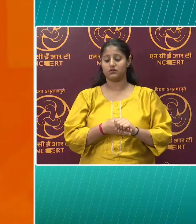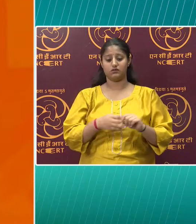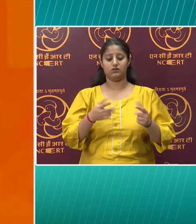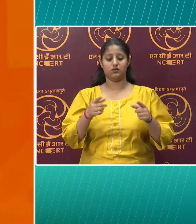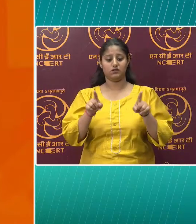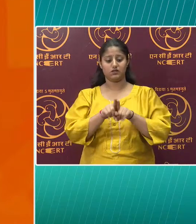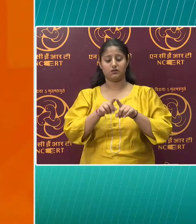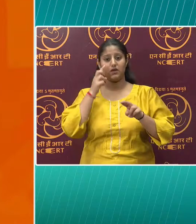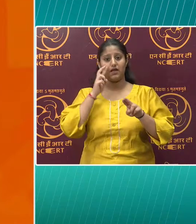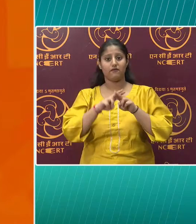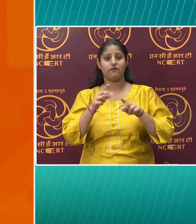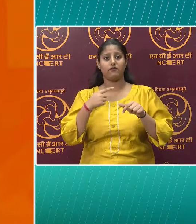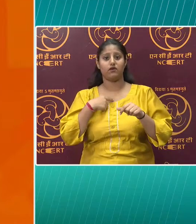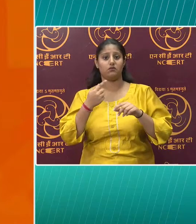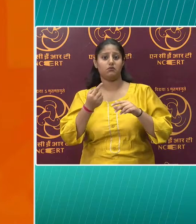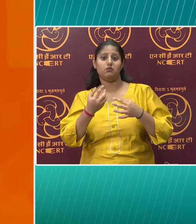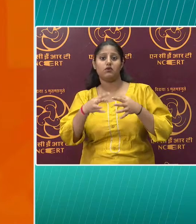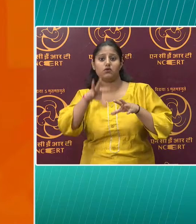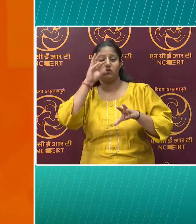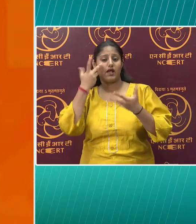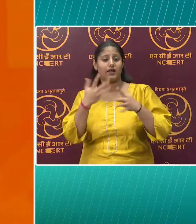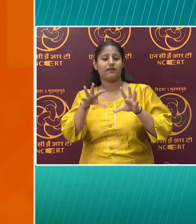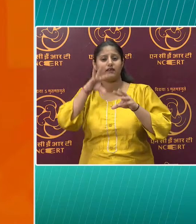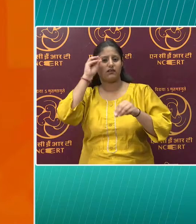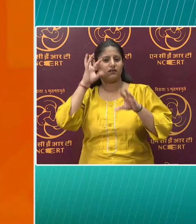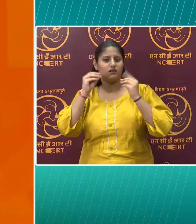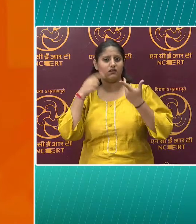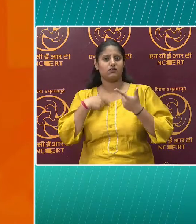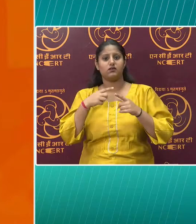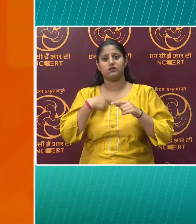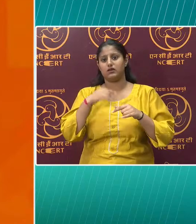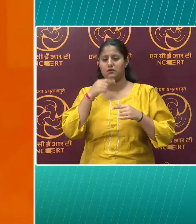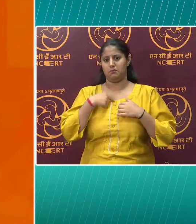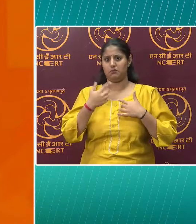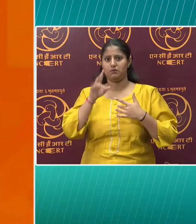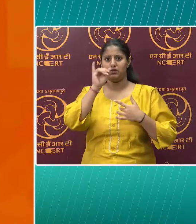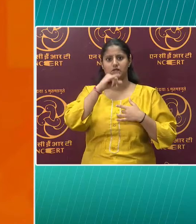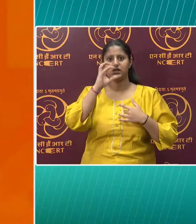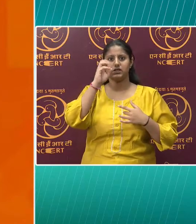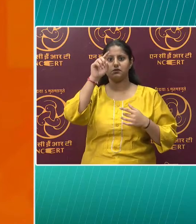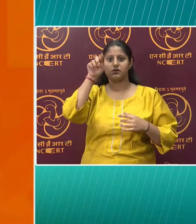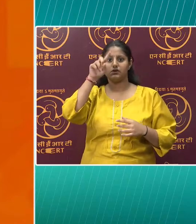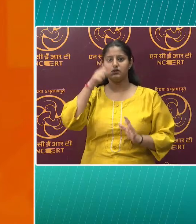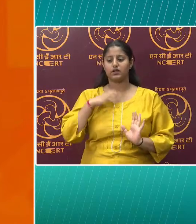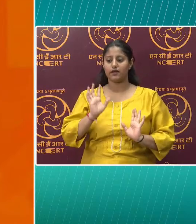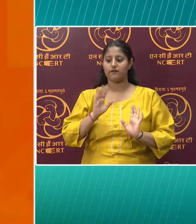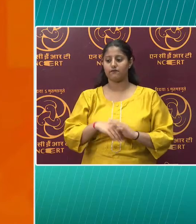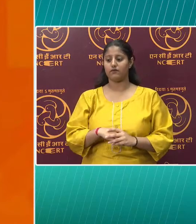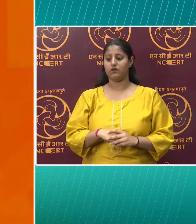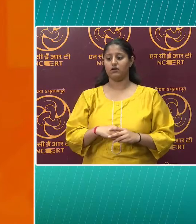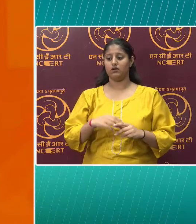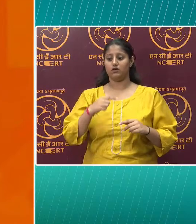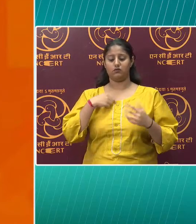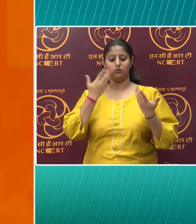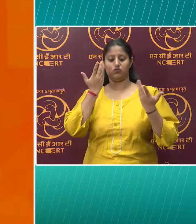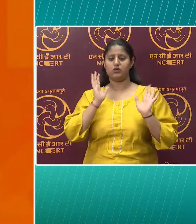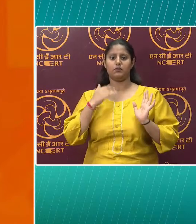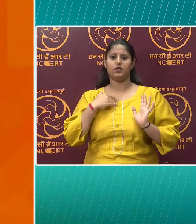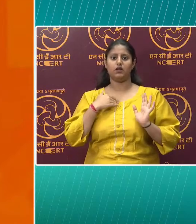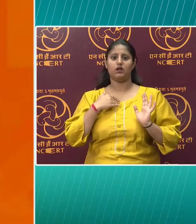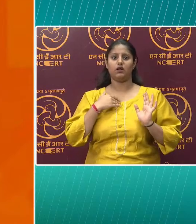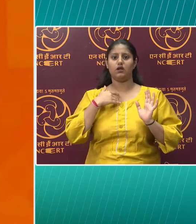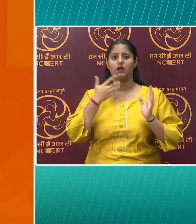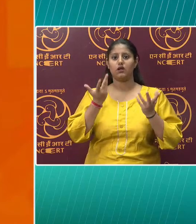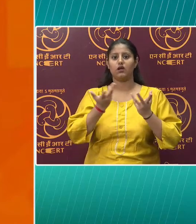injection, uh, she never says that I got 60%, so I can just give this much amount of injection. I don't know what to do about